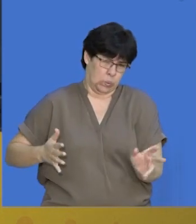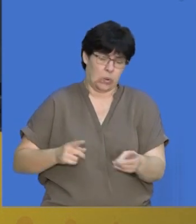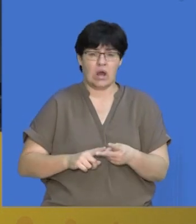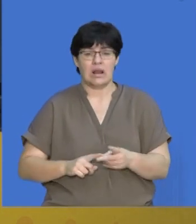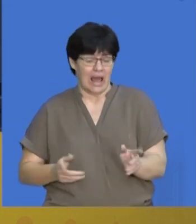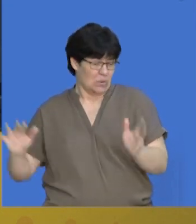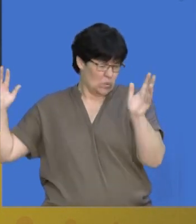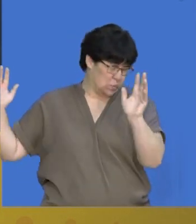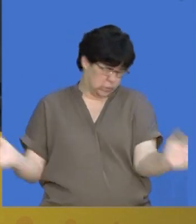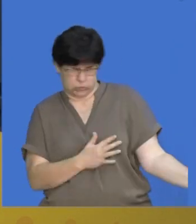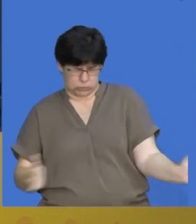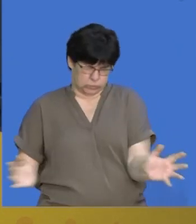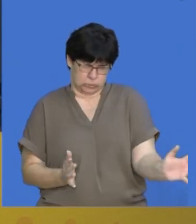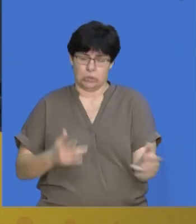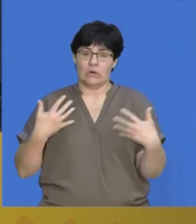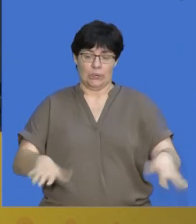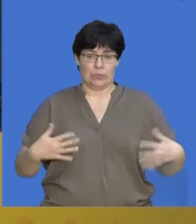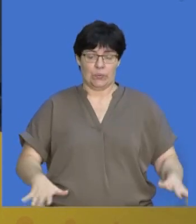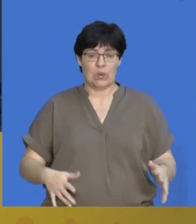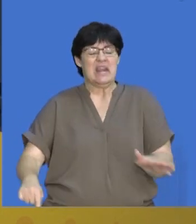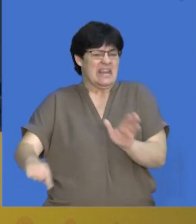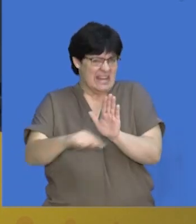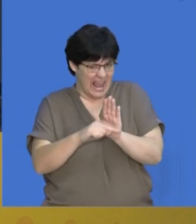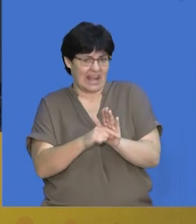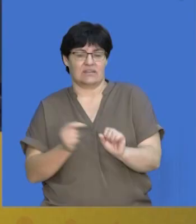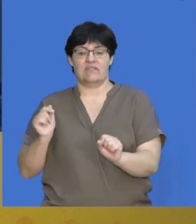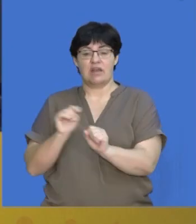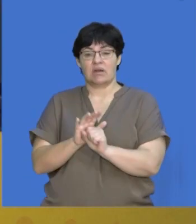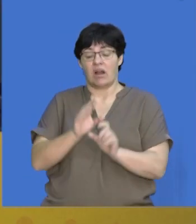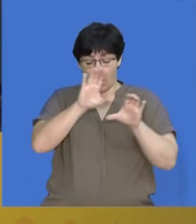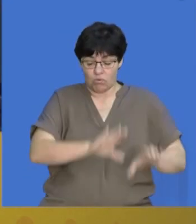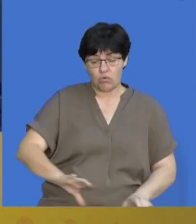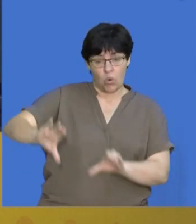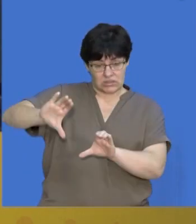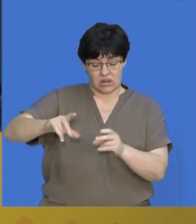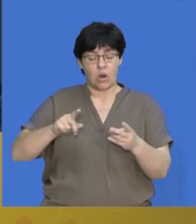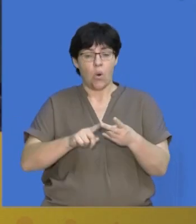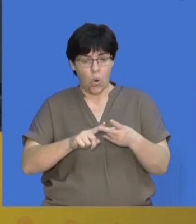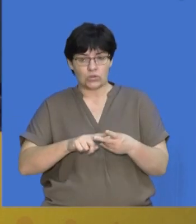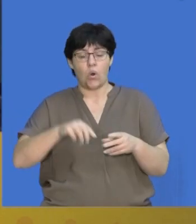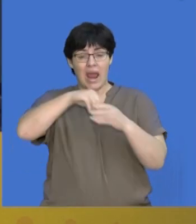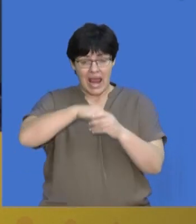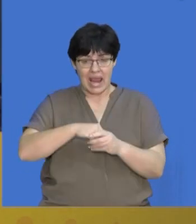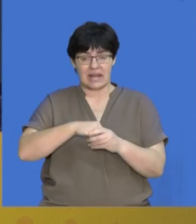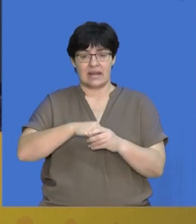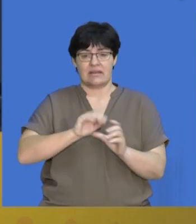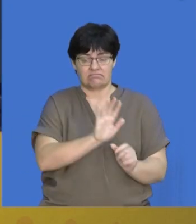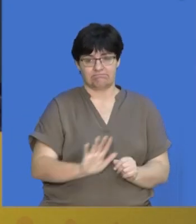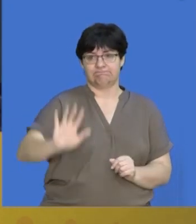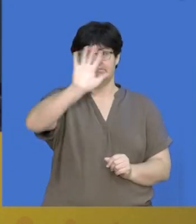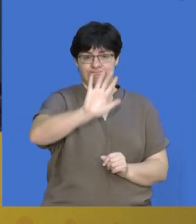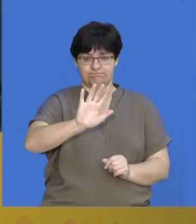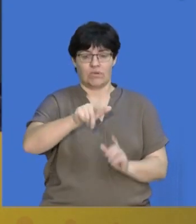force winds, and these have a negative impact on both coastal as well as inland locations. In